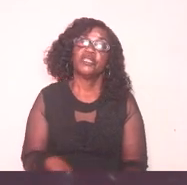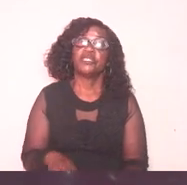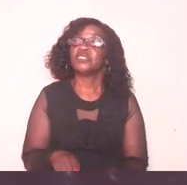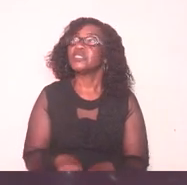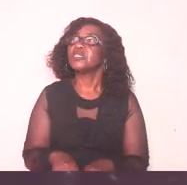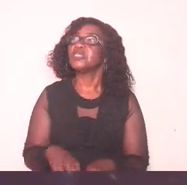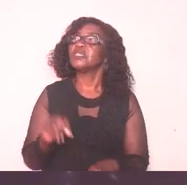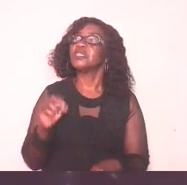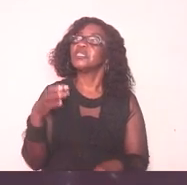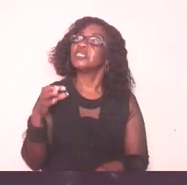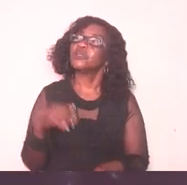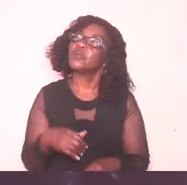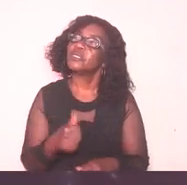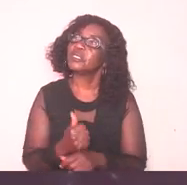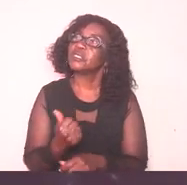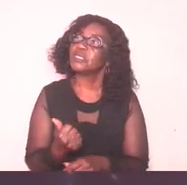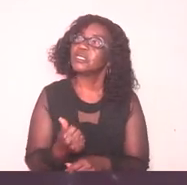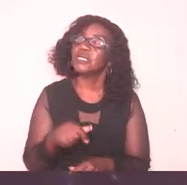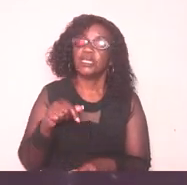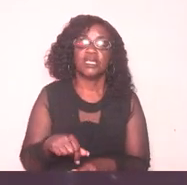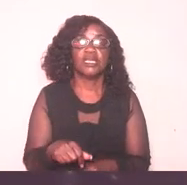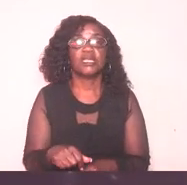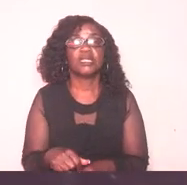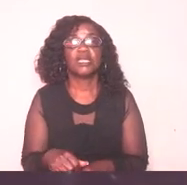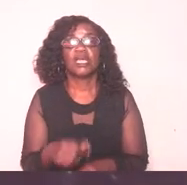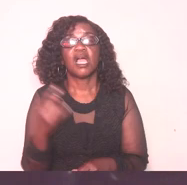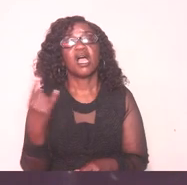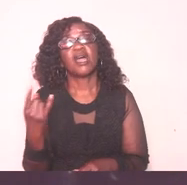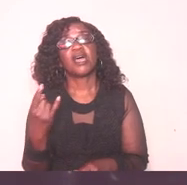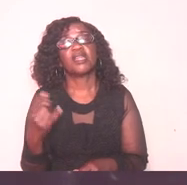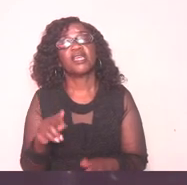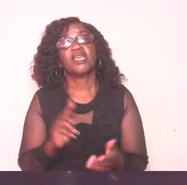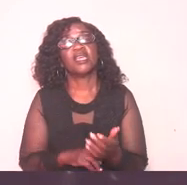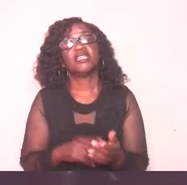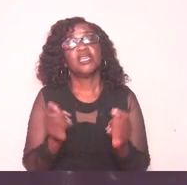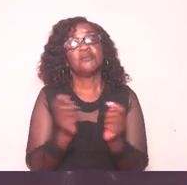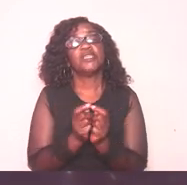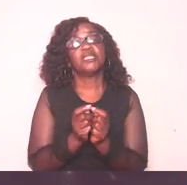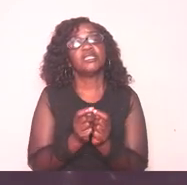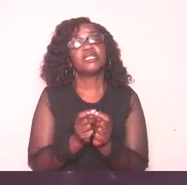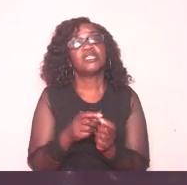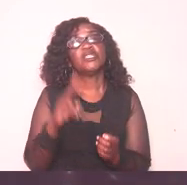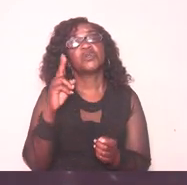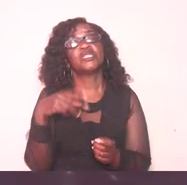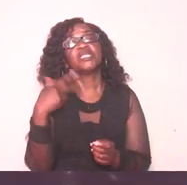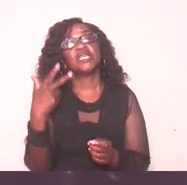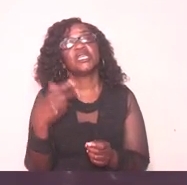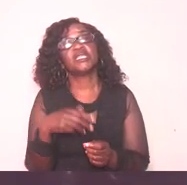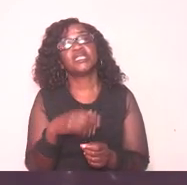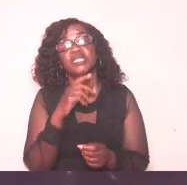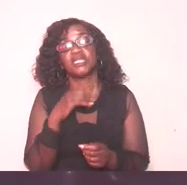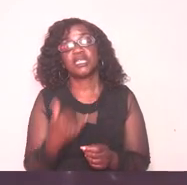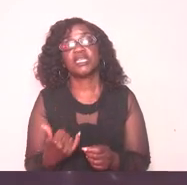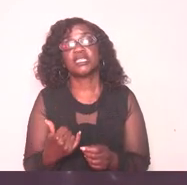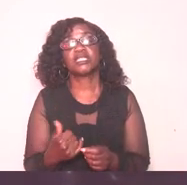Nicole, who is a 16-year-old here in Harare and meets a 28-year-old Nkosi. And Nicole and 28-year-old Nkosi